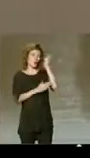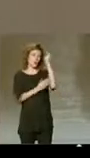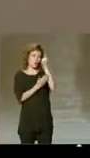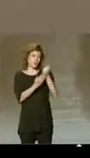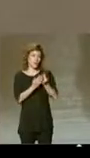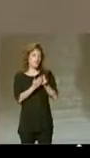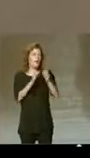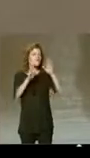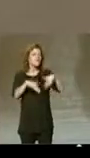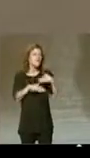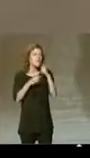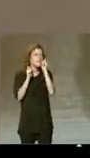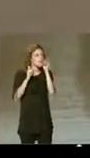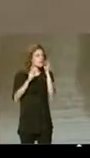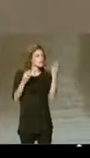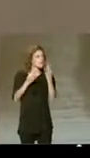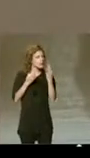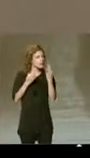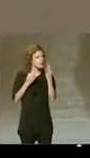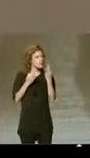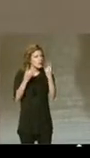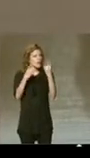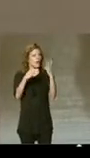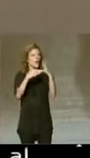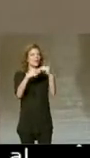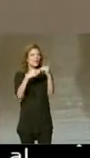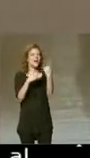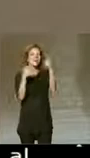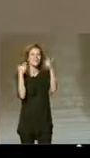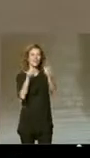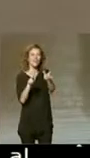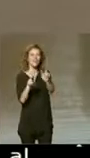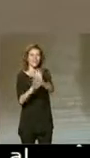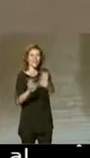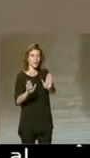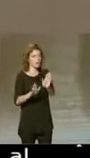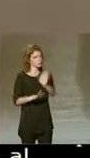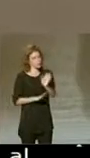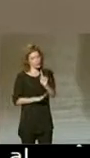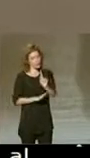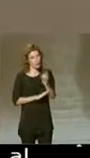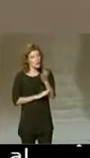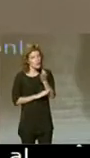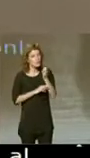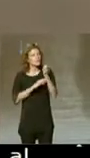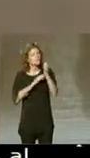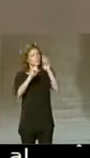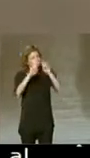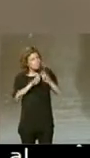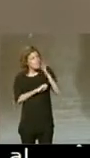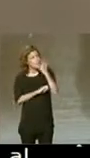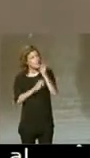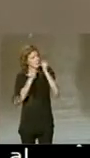design, we realize that not only it is necessary to create